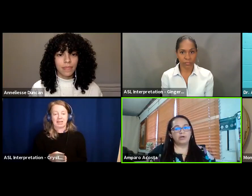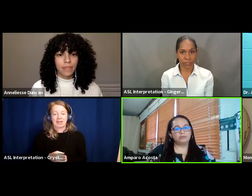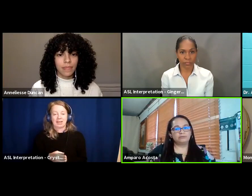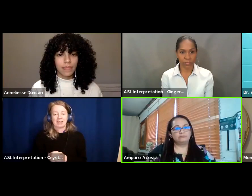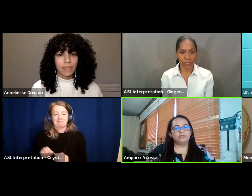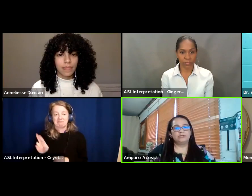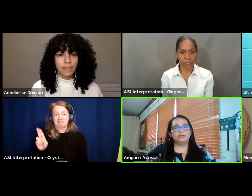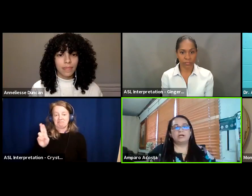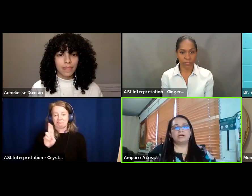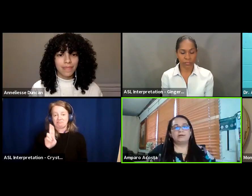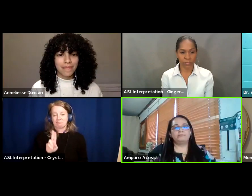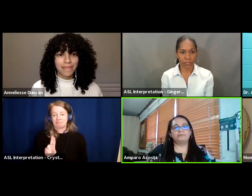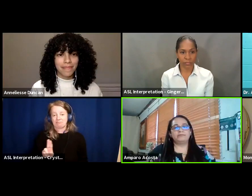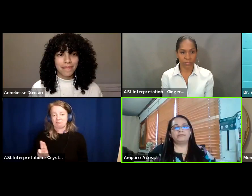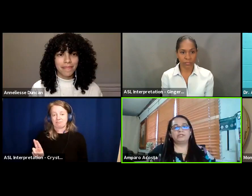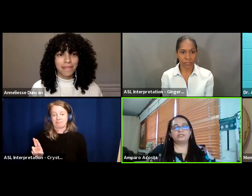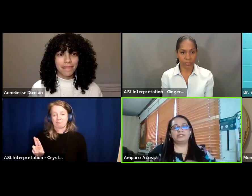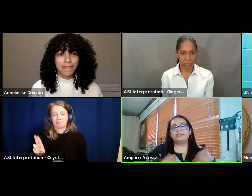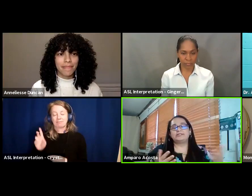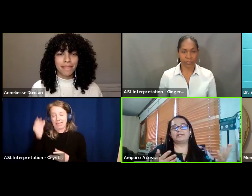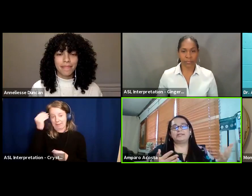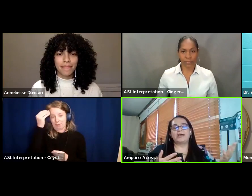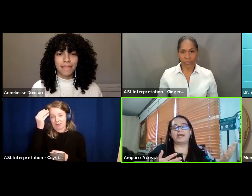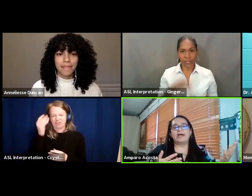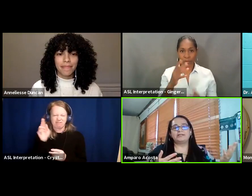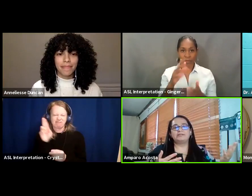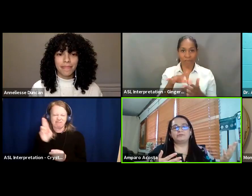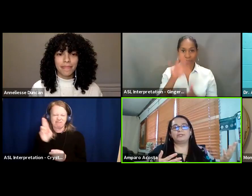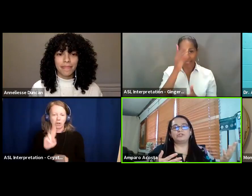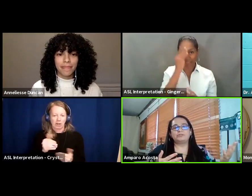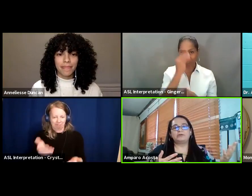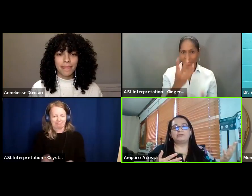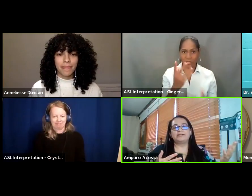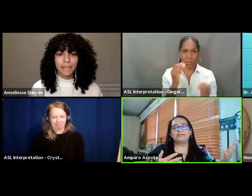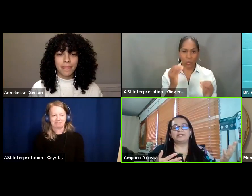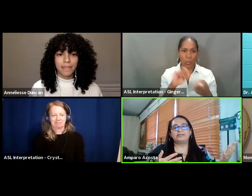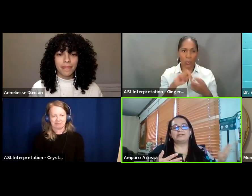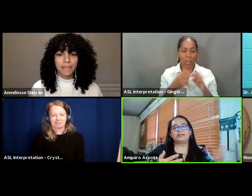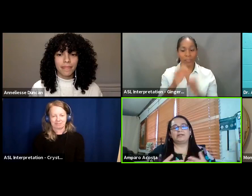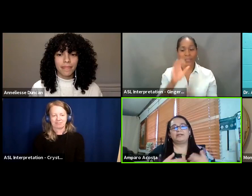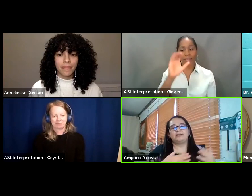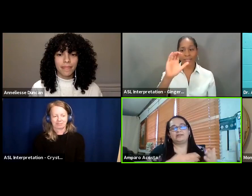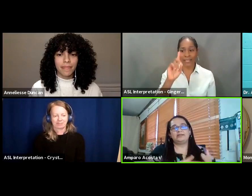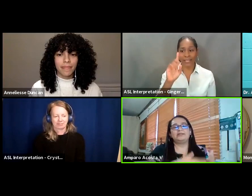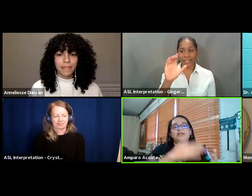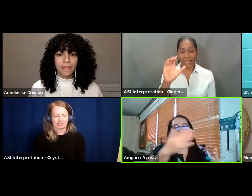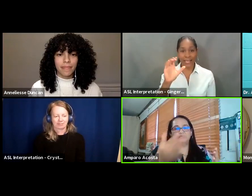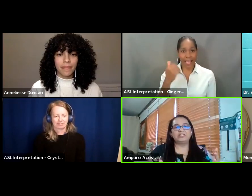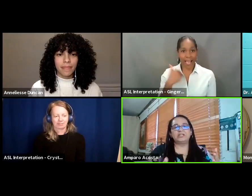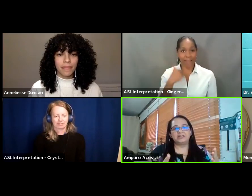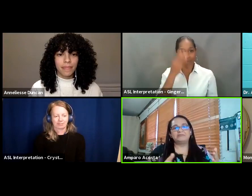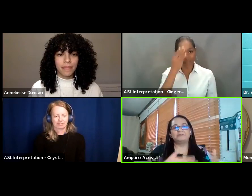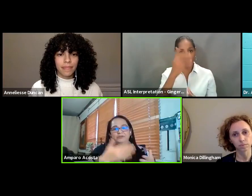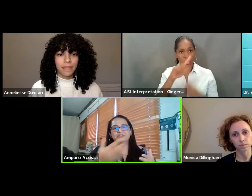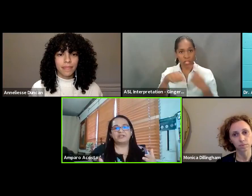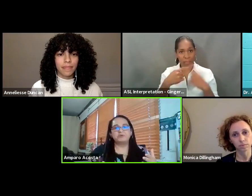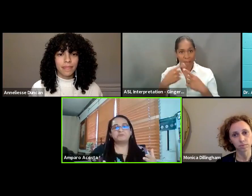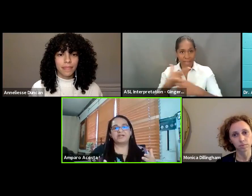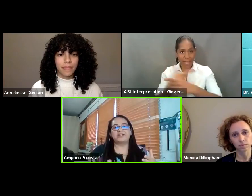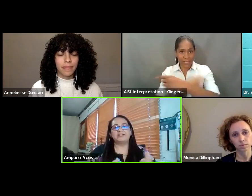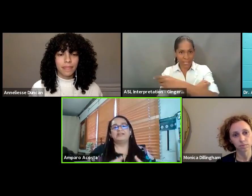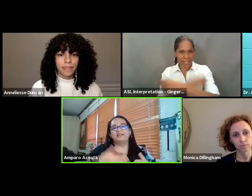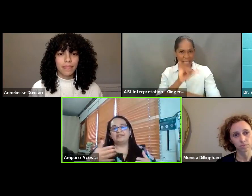information is not a problem. The CDC has information about the vaccines, and then it takes you to a link for the